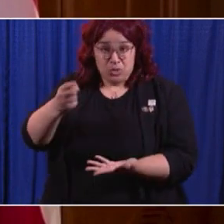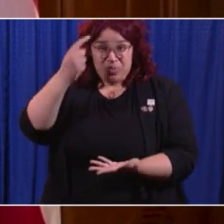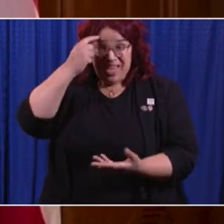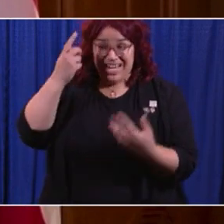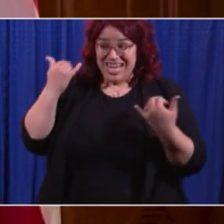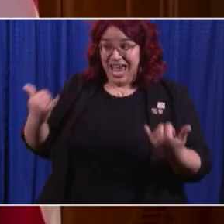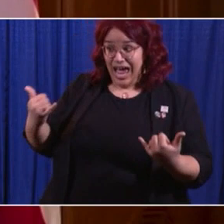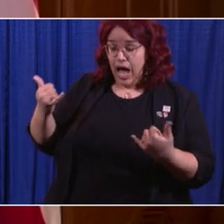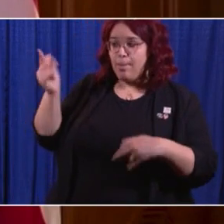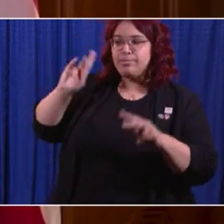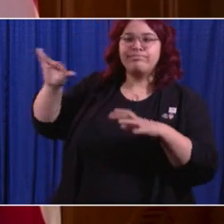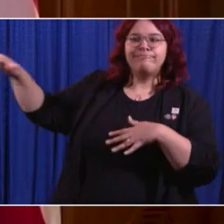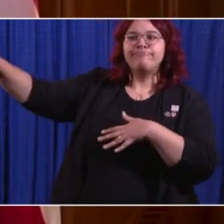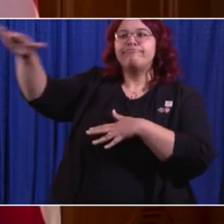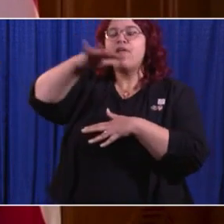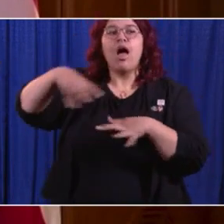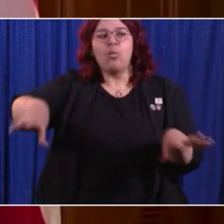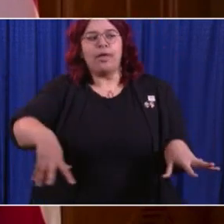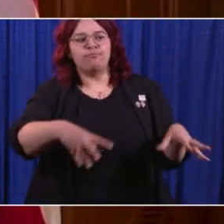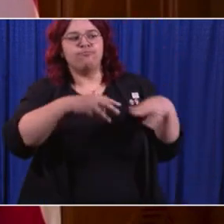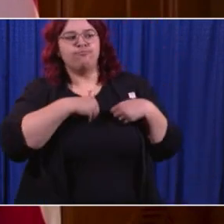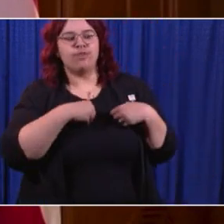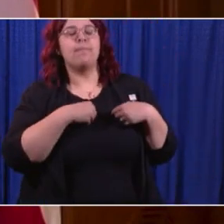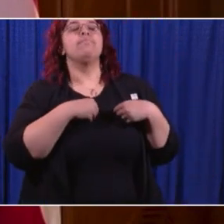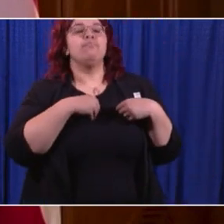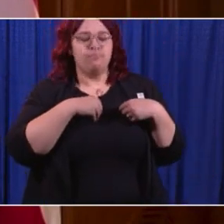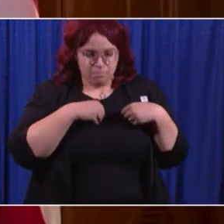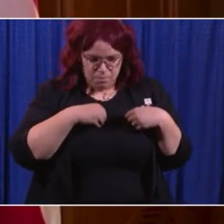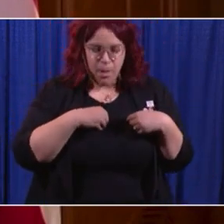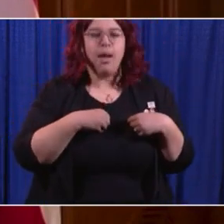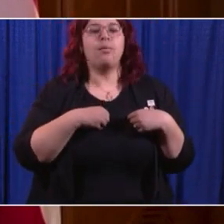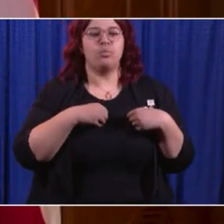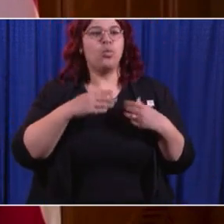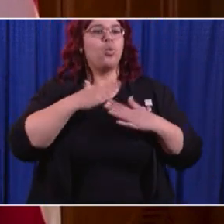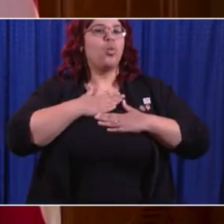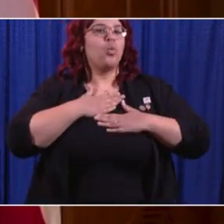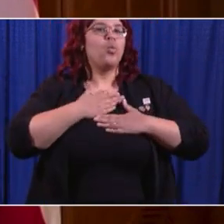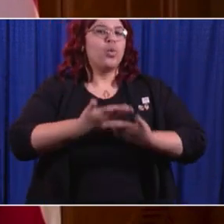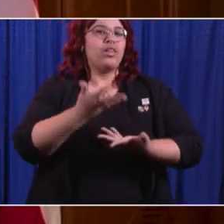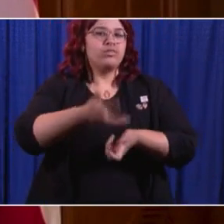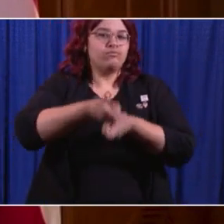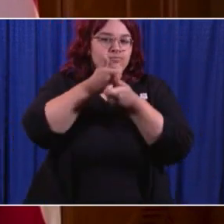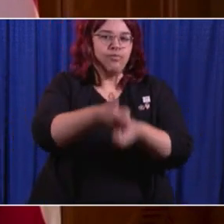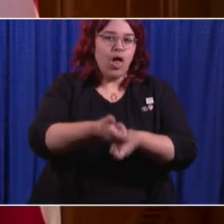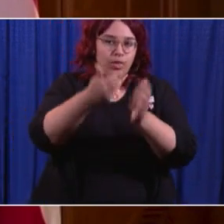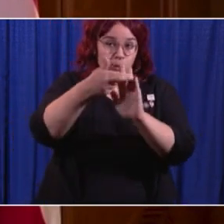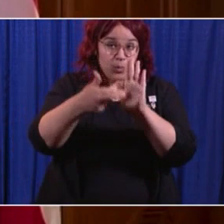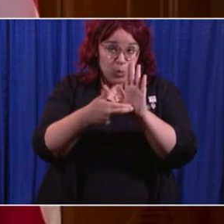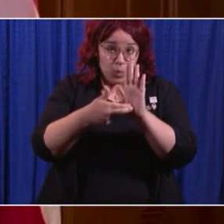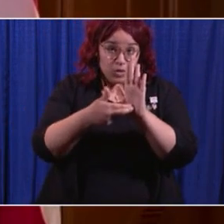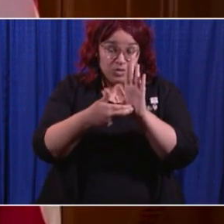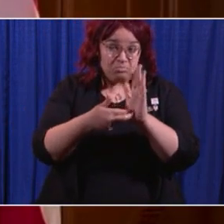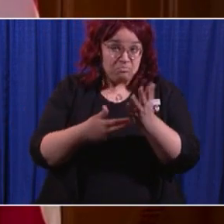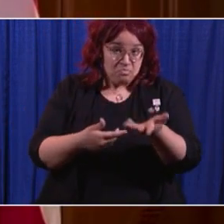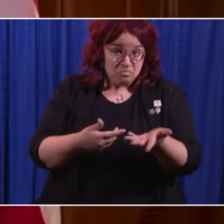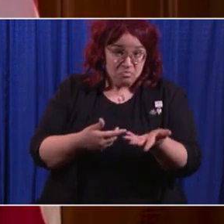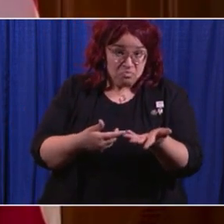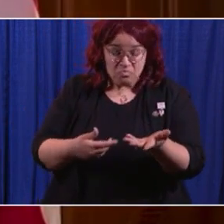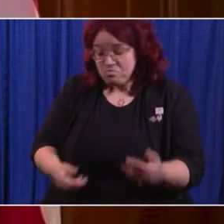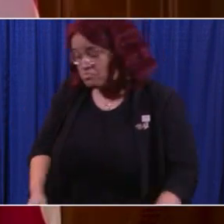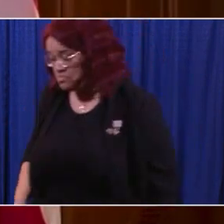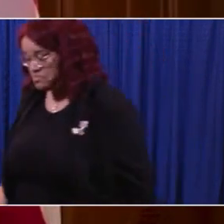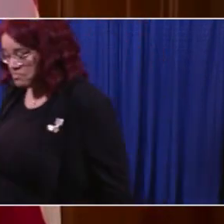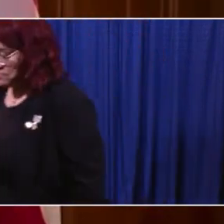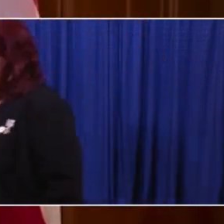on mask wearing if you take away some of the other restrictions that are currently in place? Yes. I